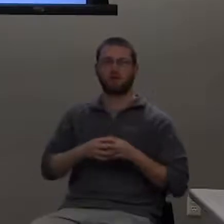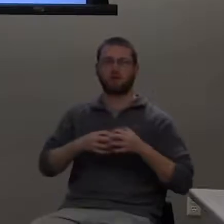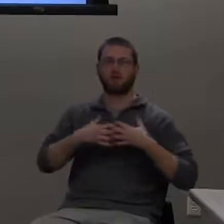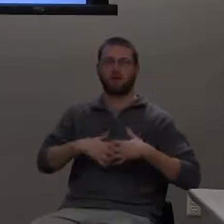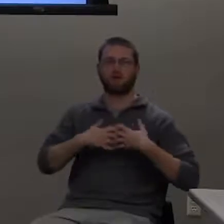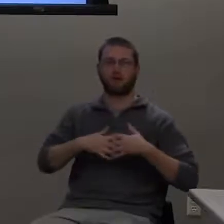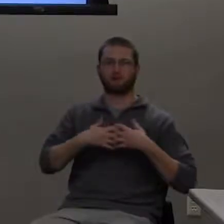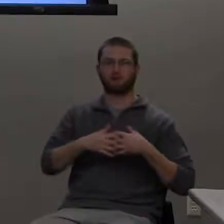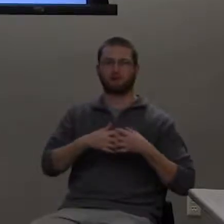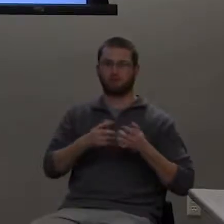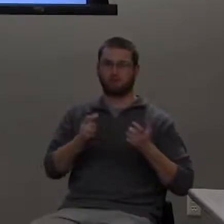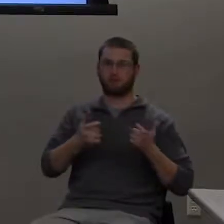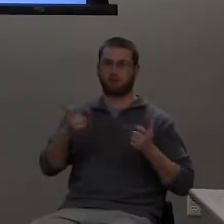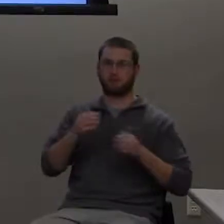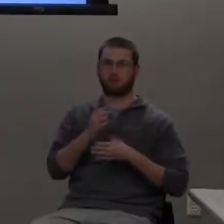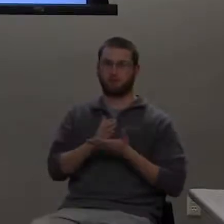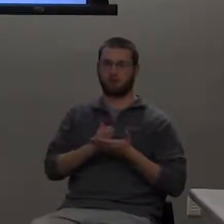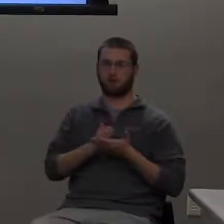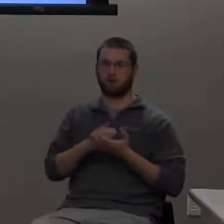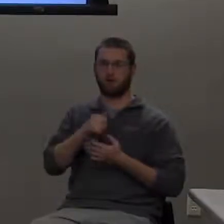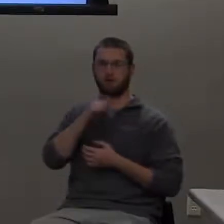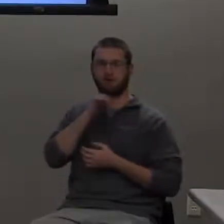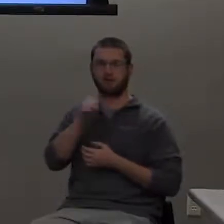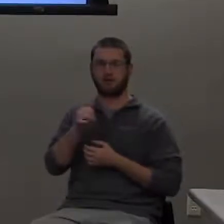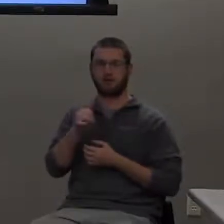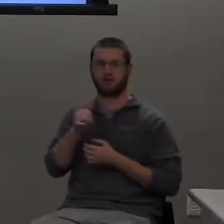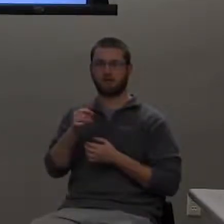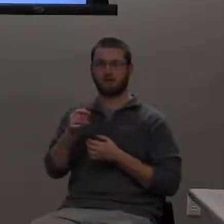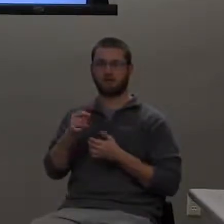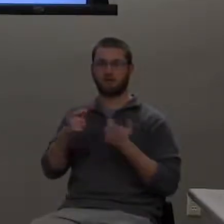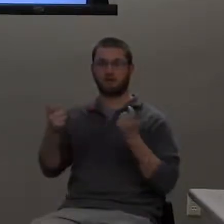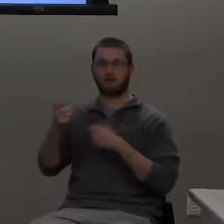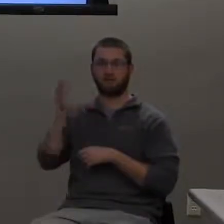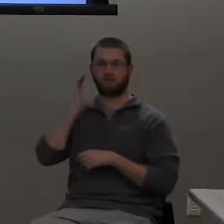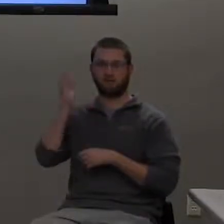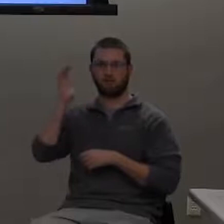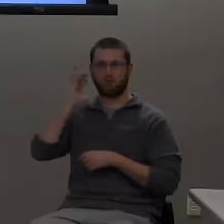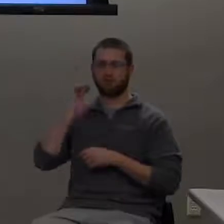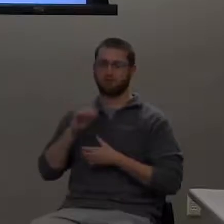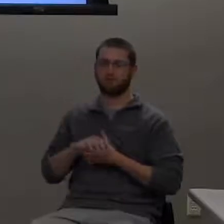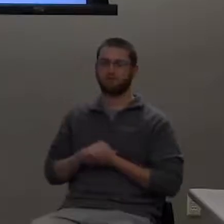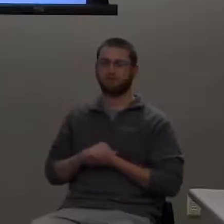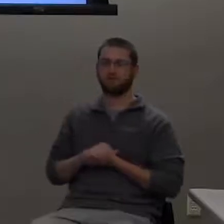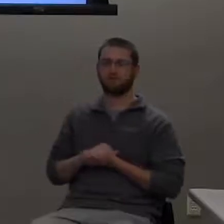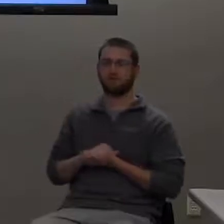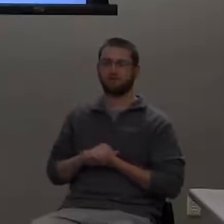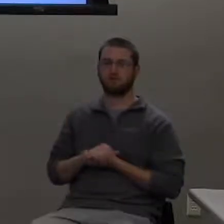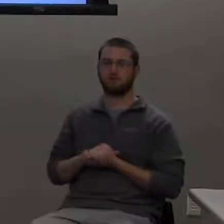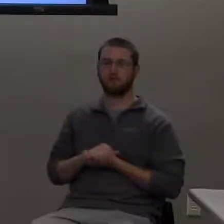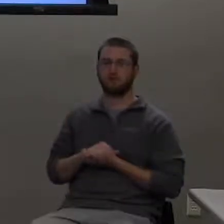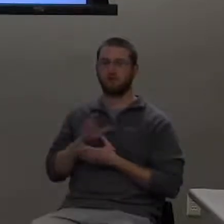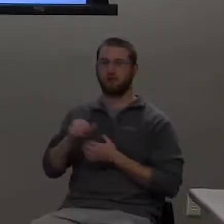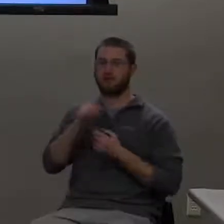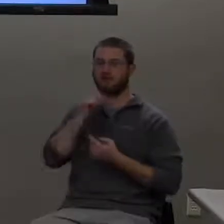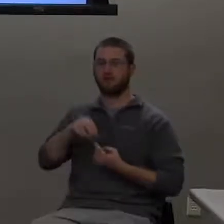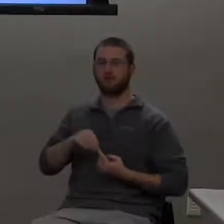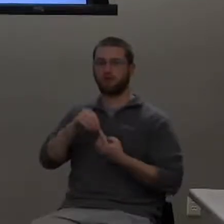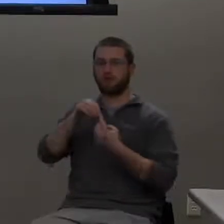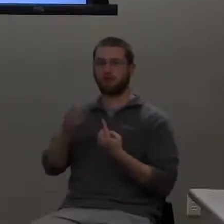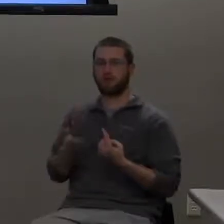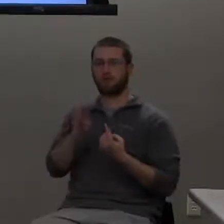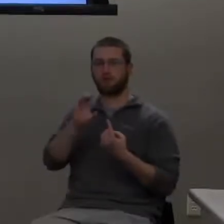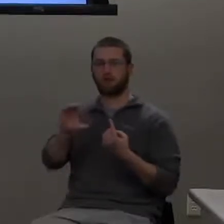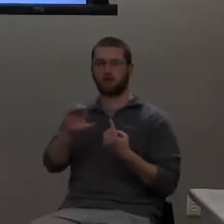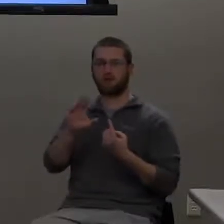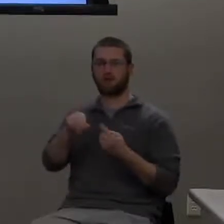a predominant part of our community, but probably not as it was once at one point in time. But that is not unique to Boyle County. That